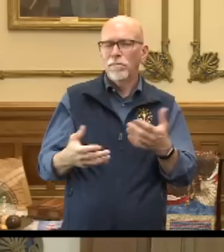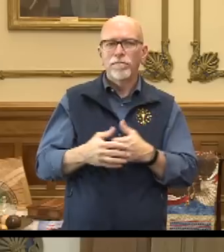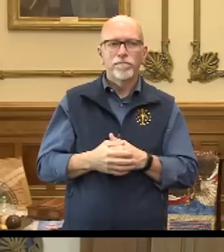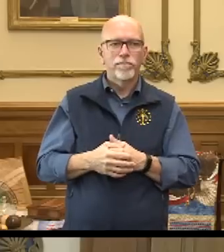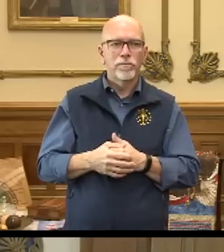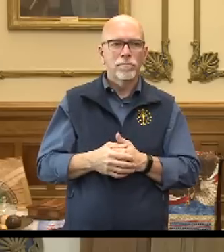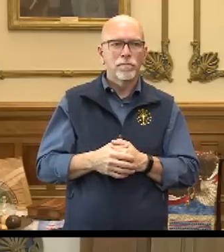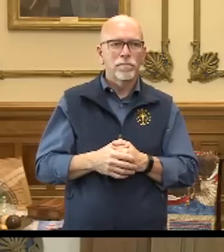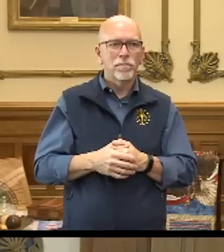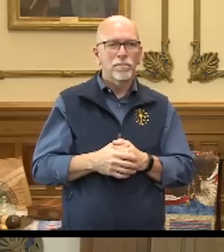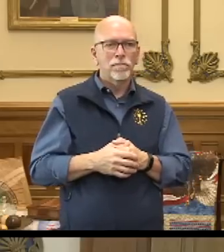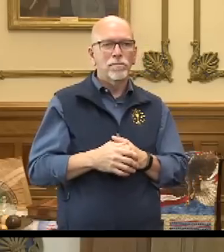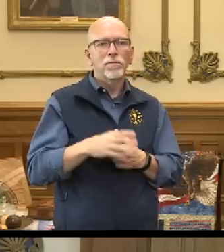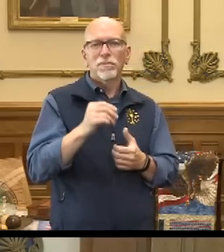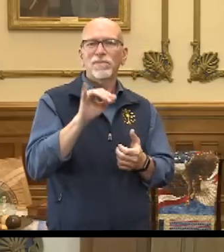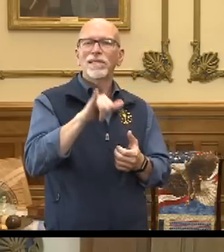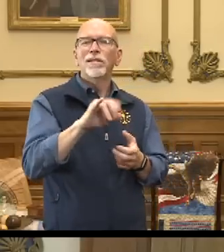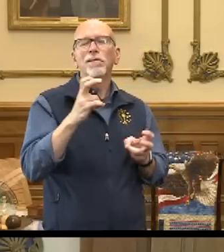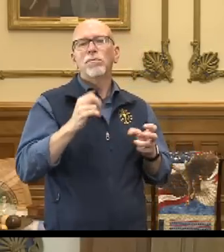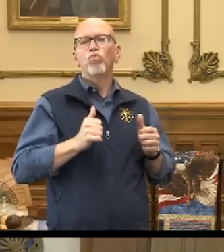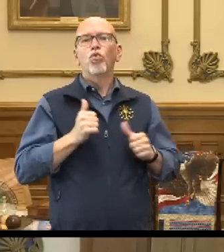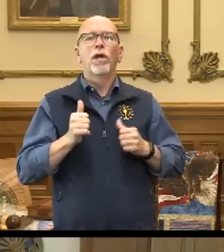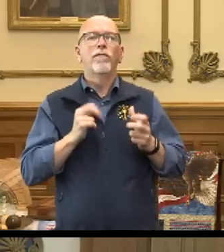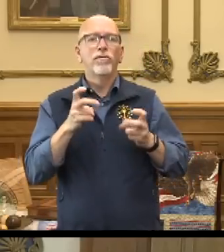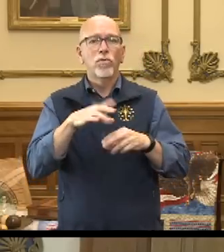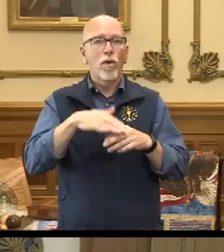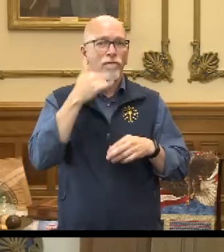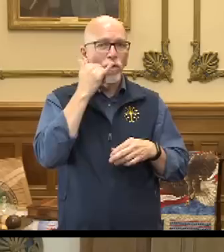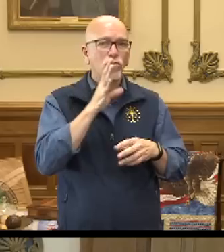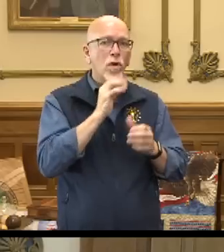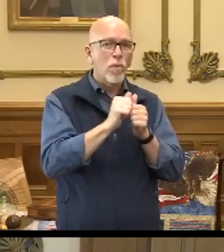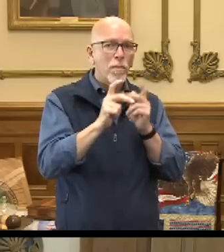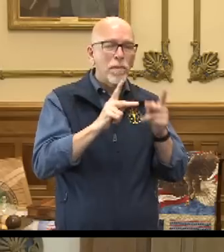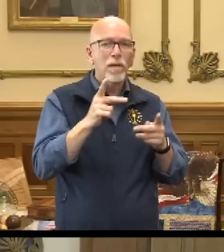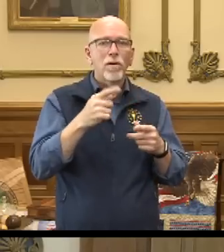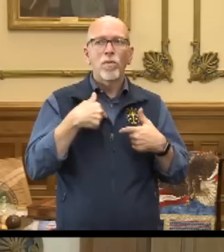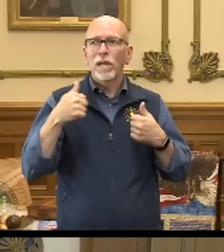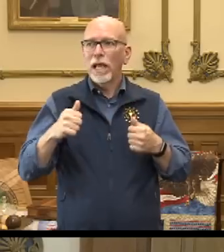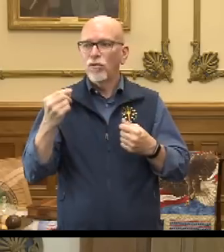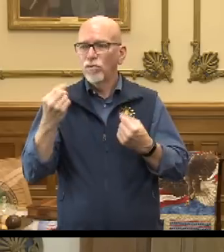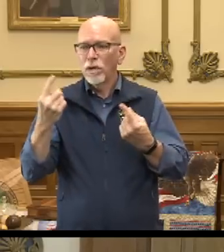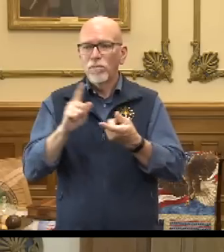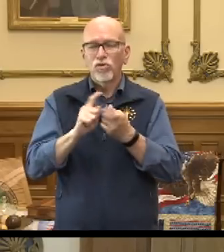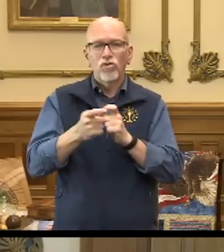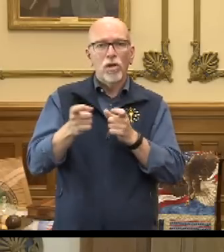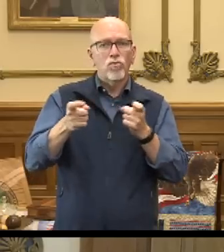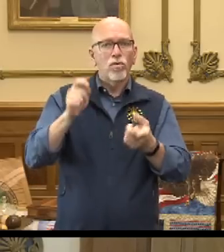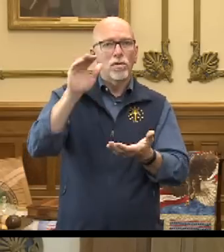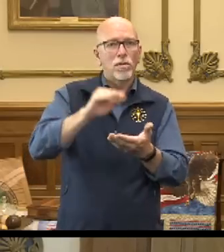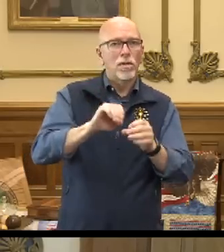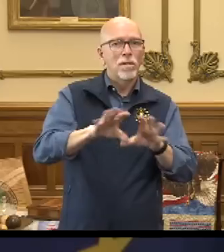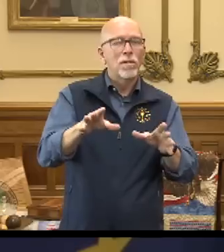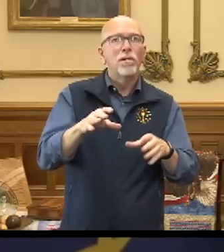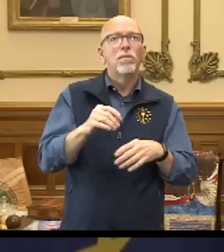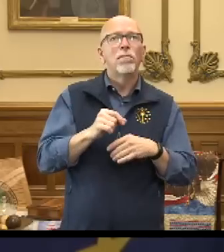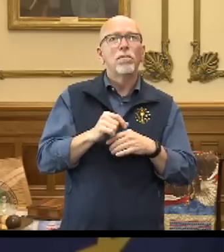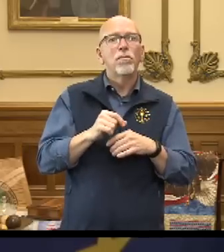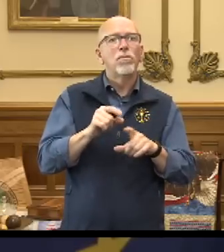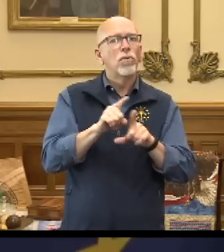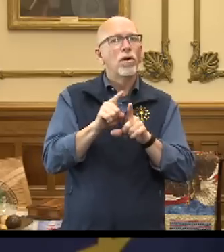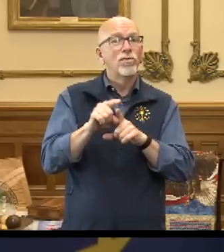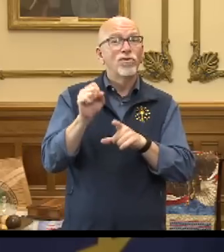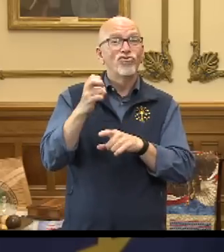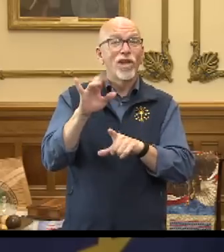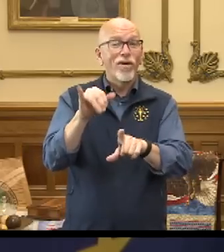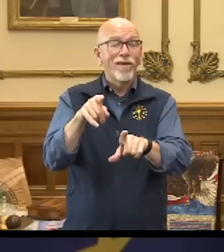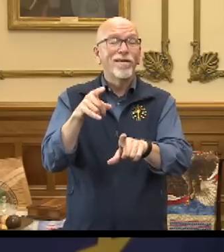kind of the proactive when you're getting on the phone, talking to folks, saying, what can we change to control the outcome? But it's also, Sherry, we